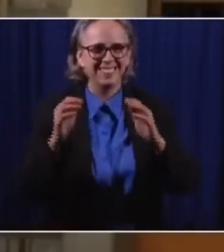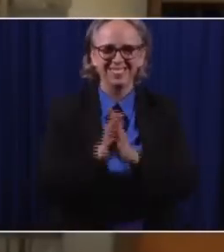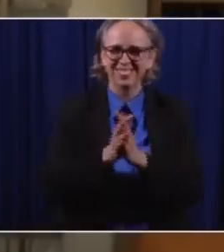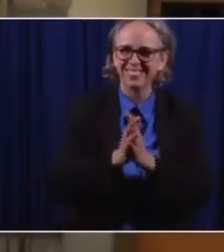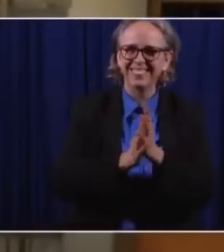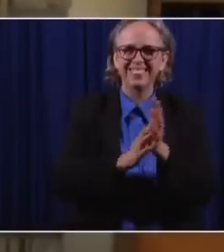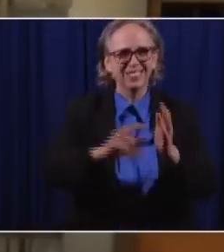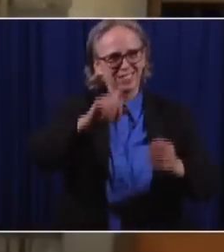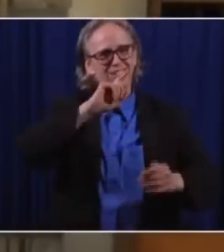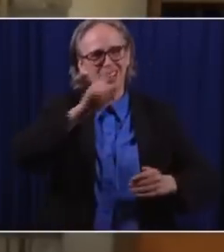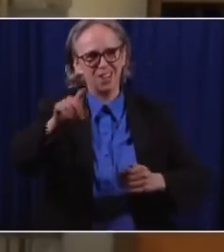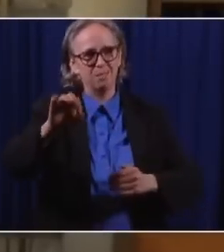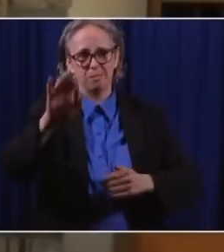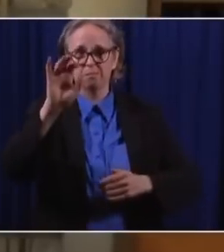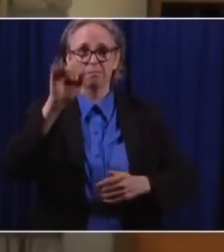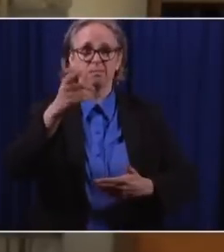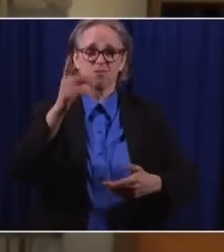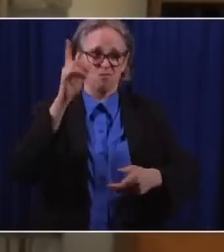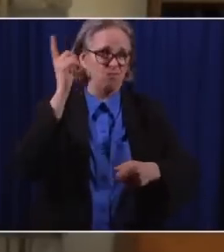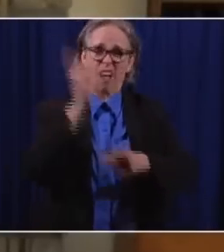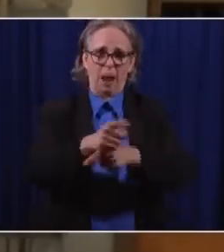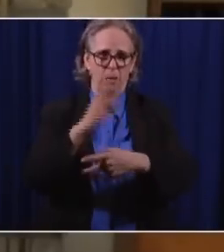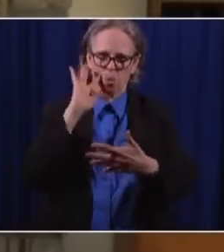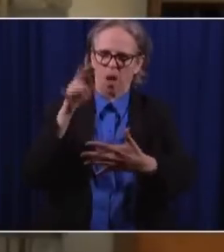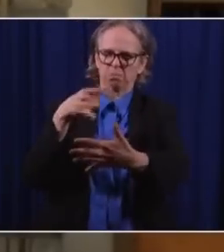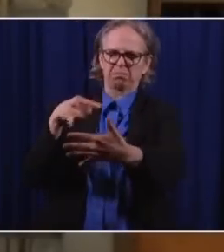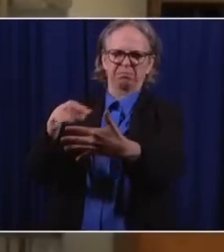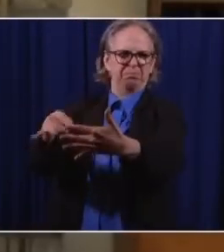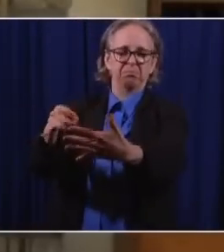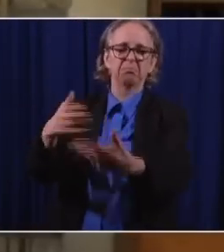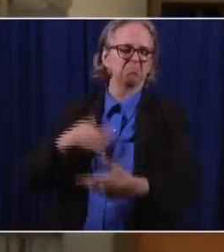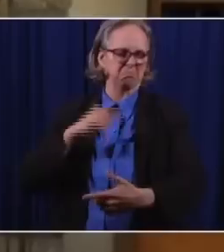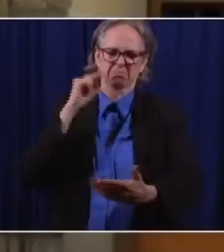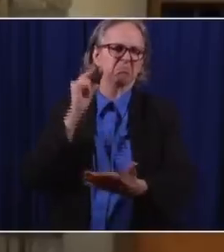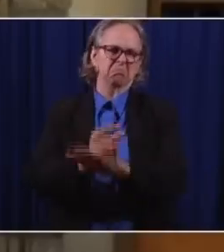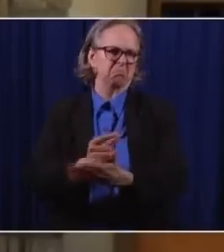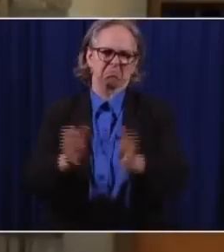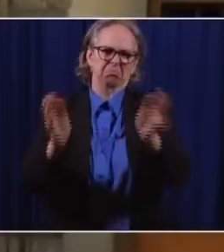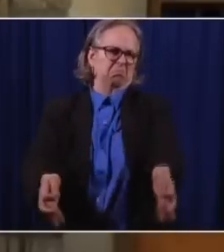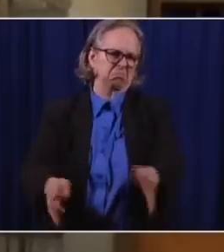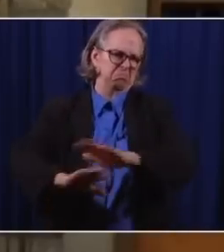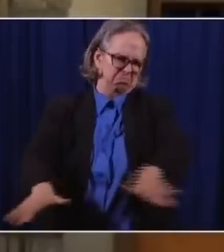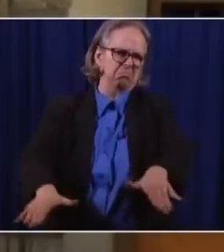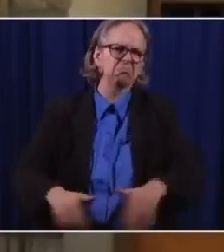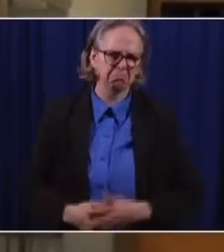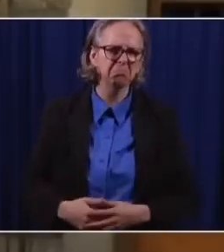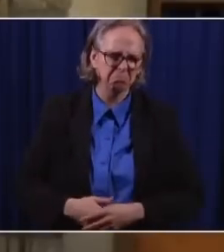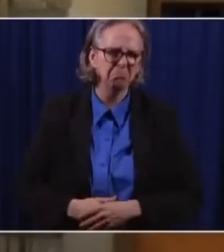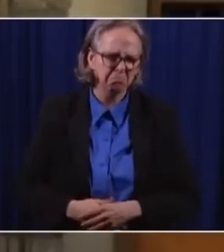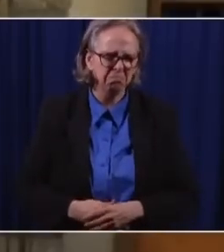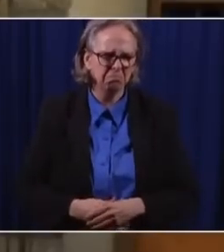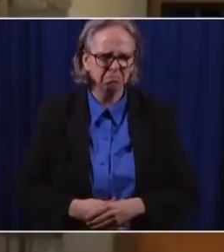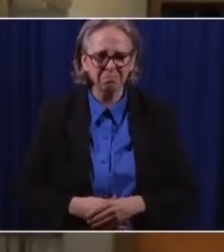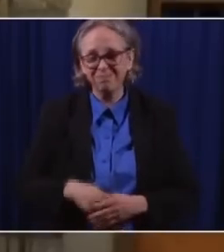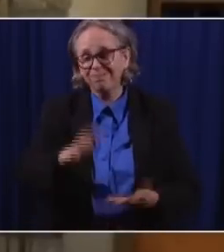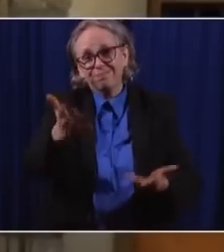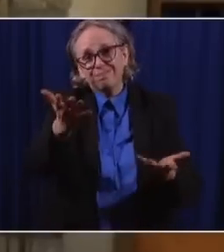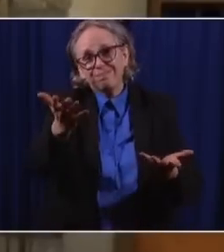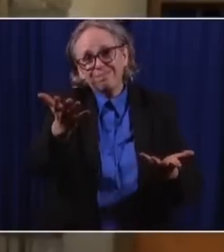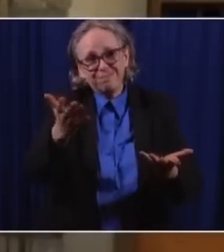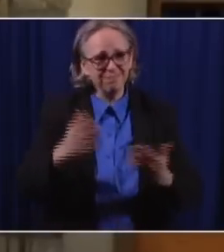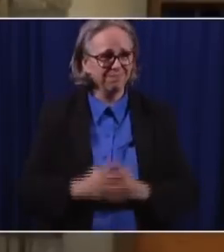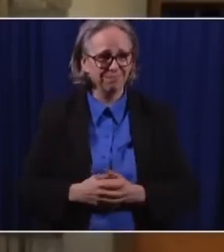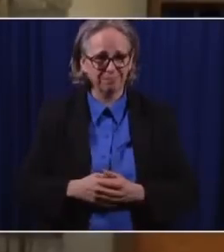receive it. I can guarantee you. This is not going to, criticism is not going to stop.